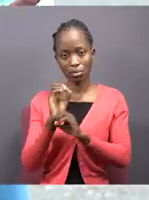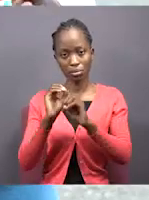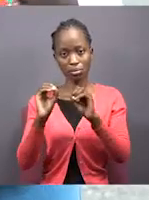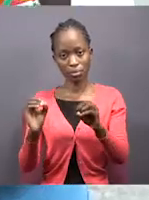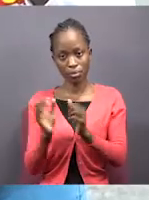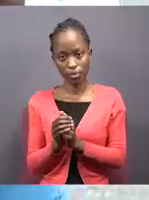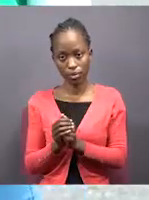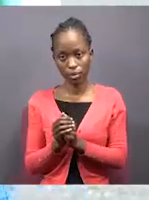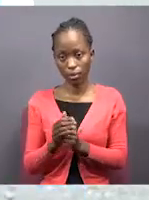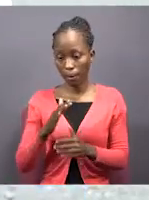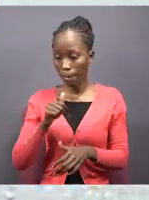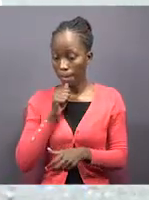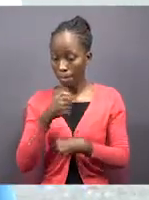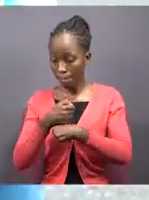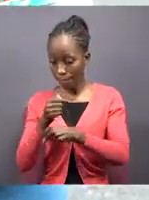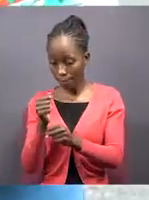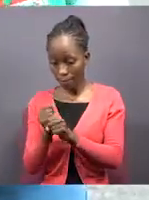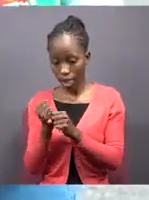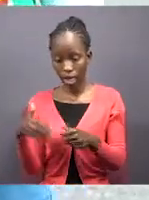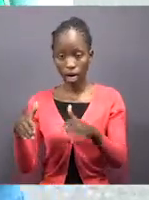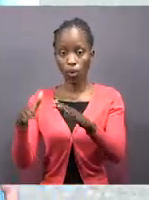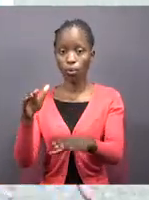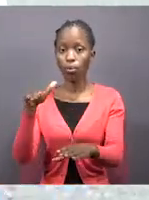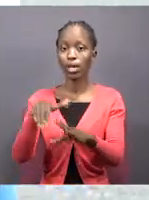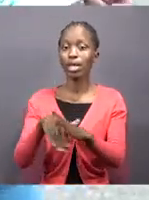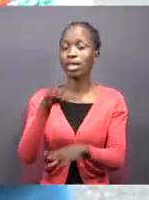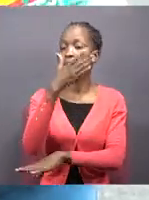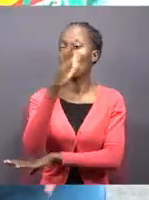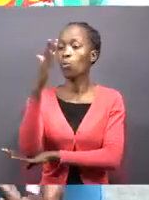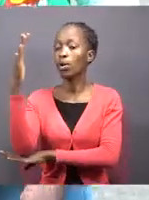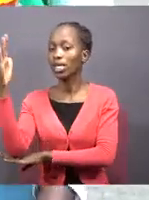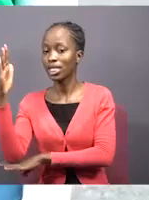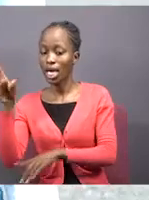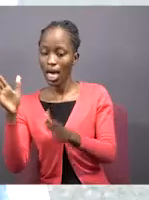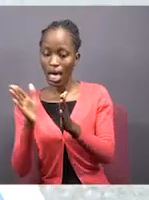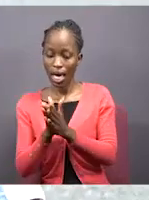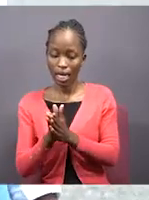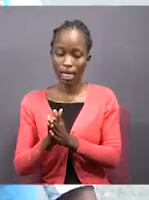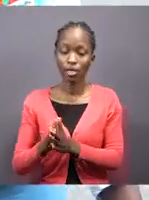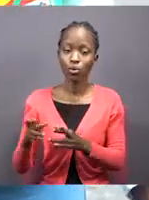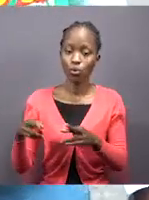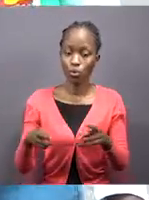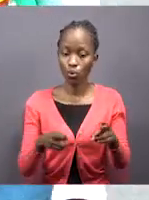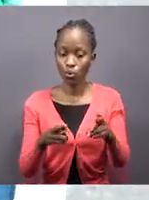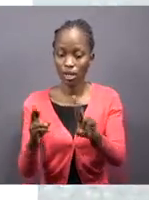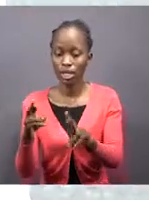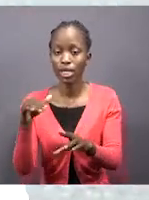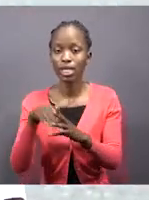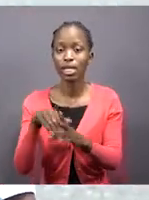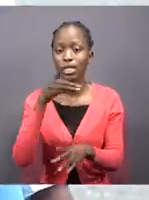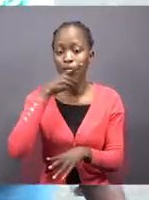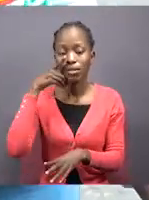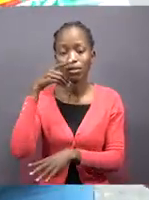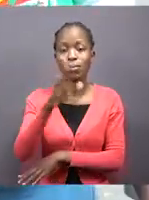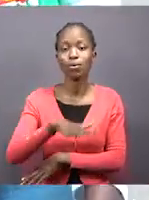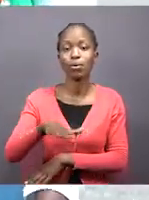I'm making a way in the wilderness, and streams in the wasteland,